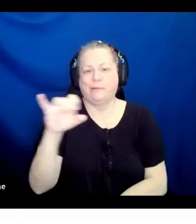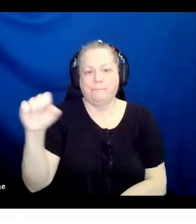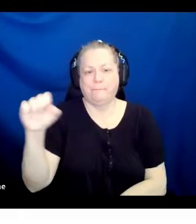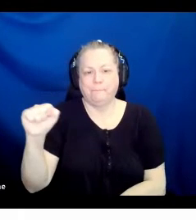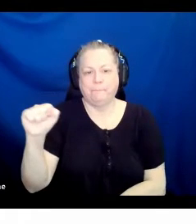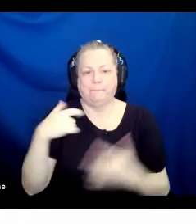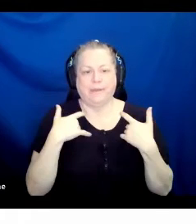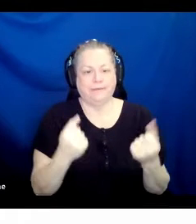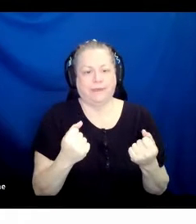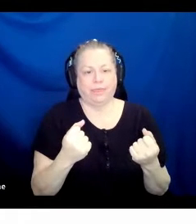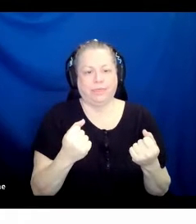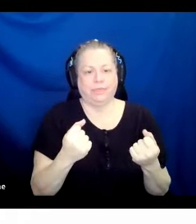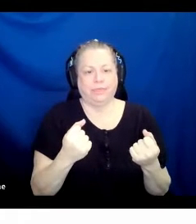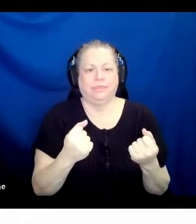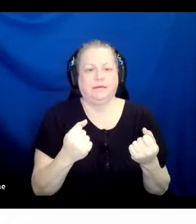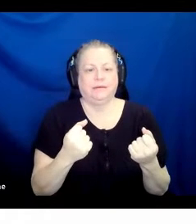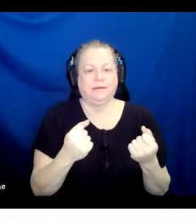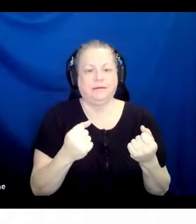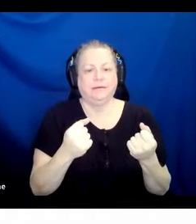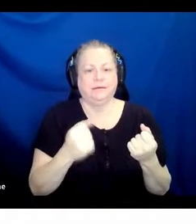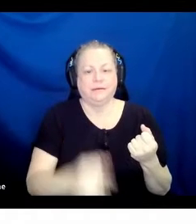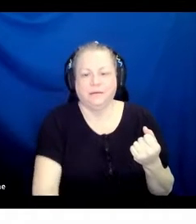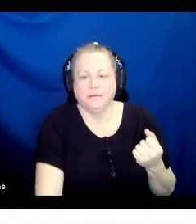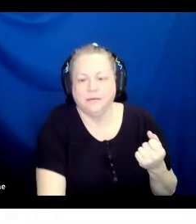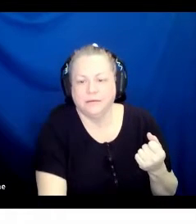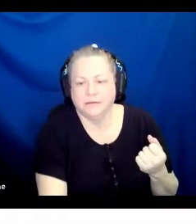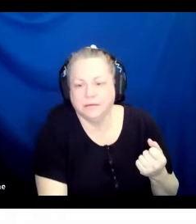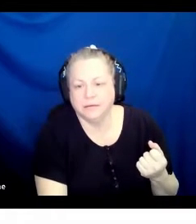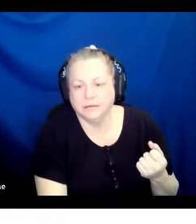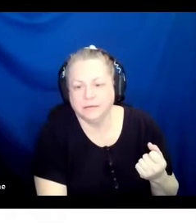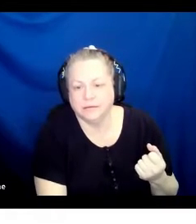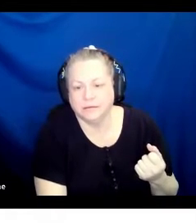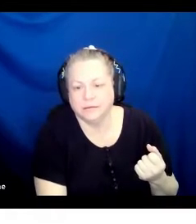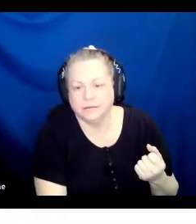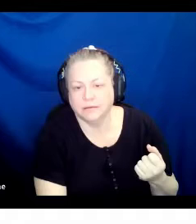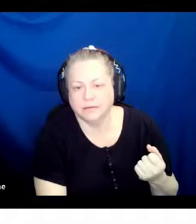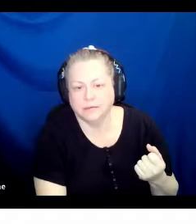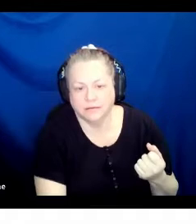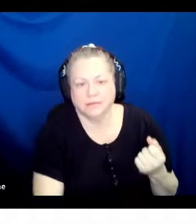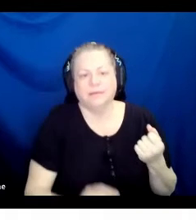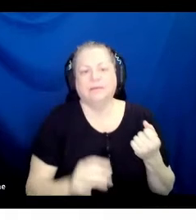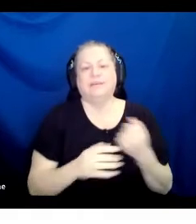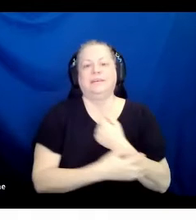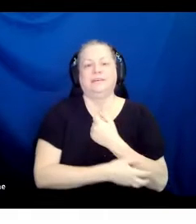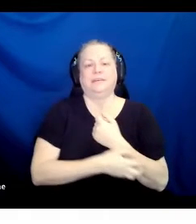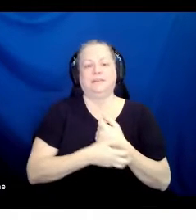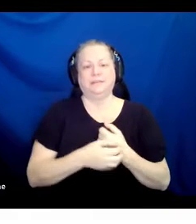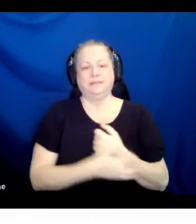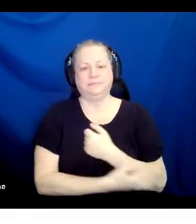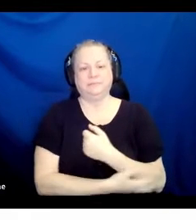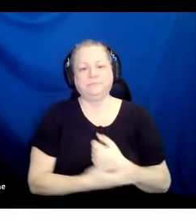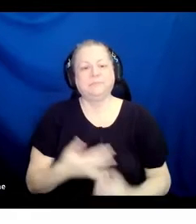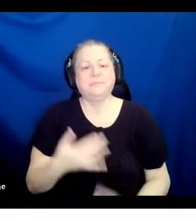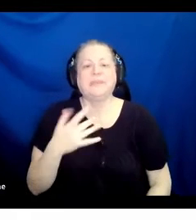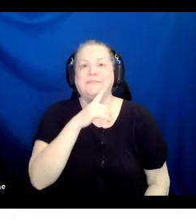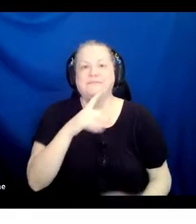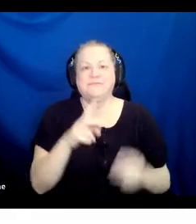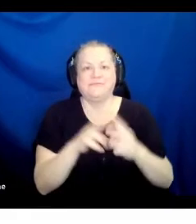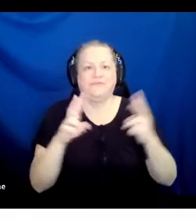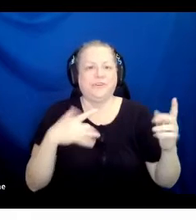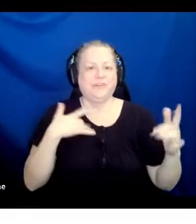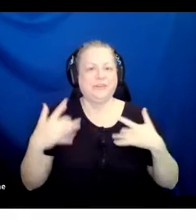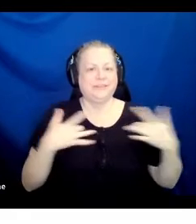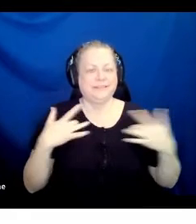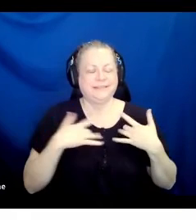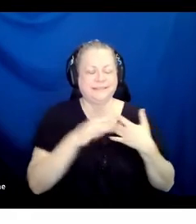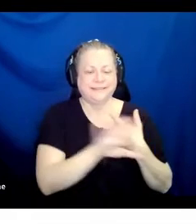reports. Oh, okay, hold on. I think I'm just going to click, got it here. And I'm so excited to have you guys